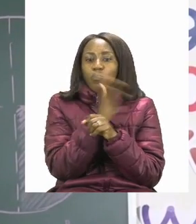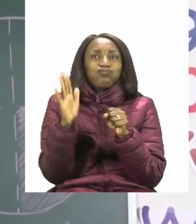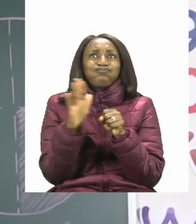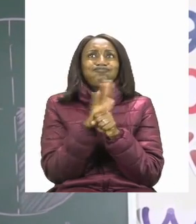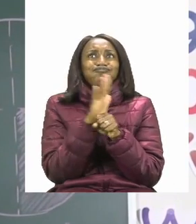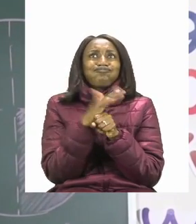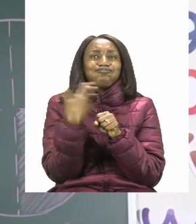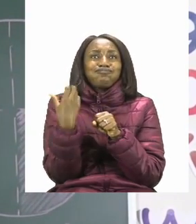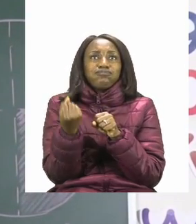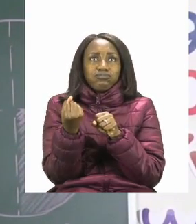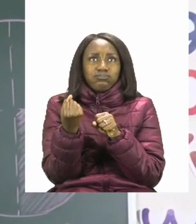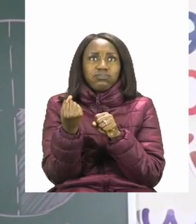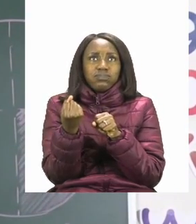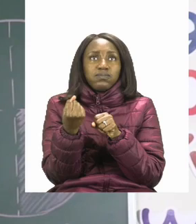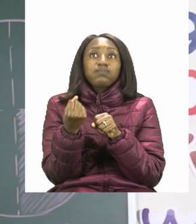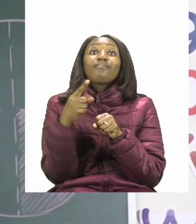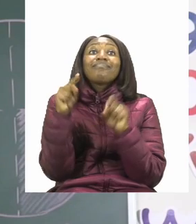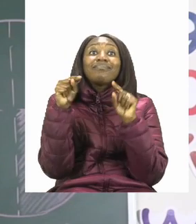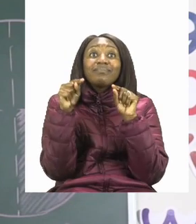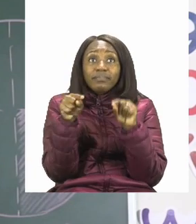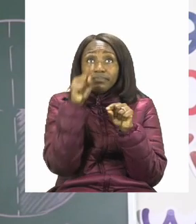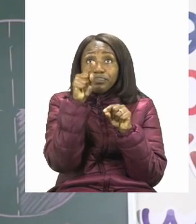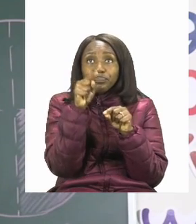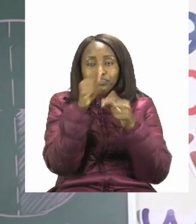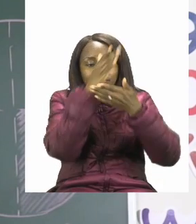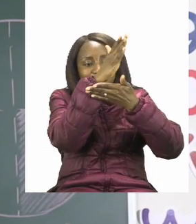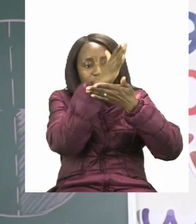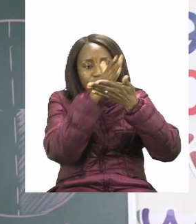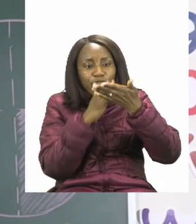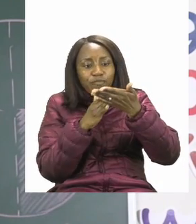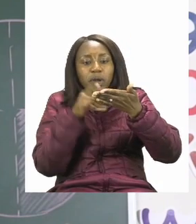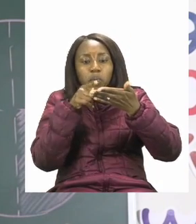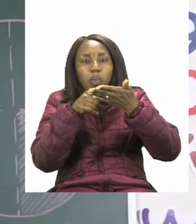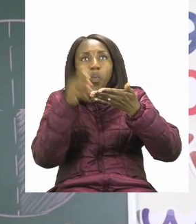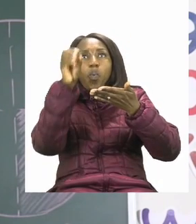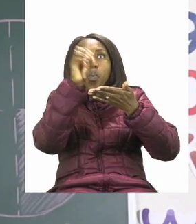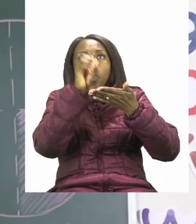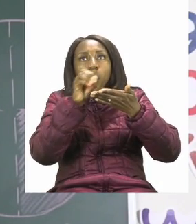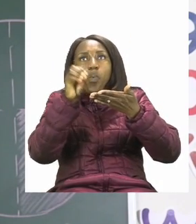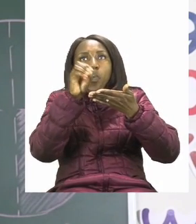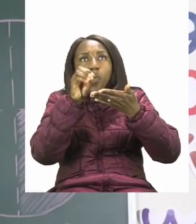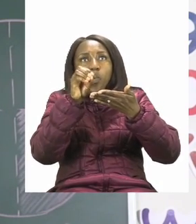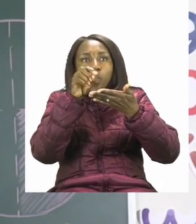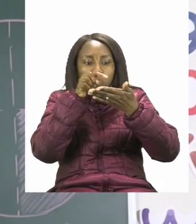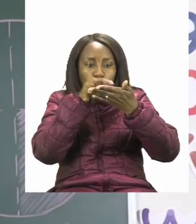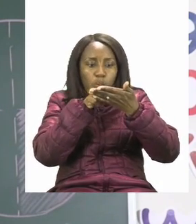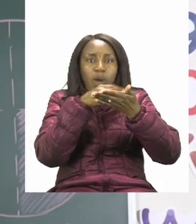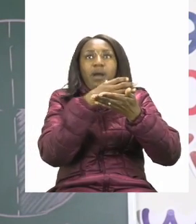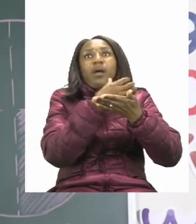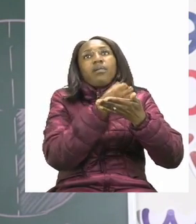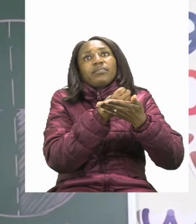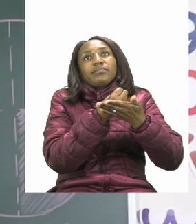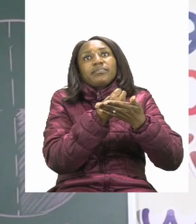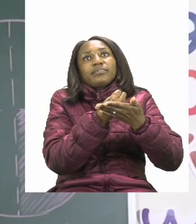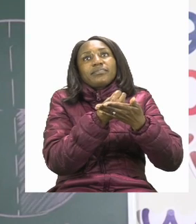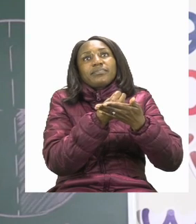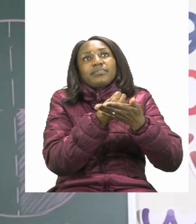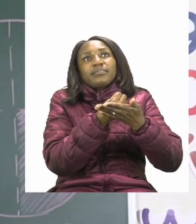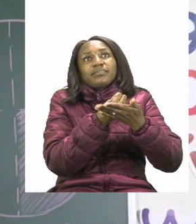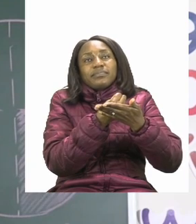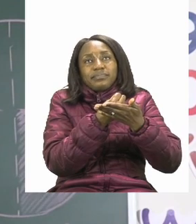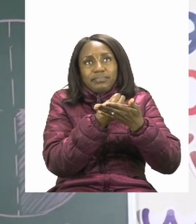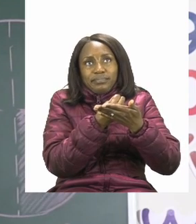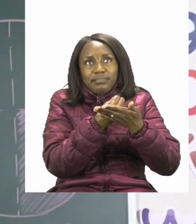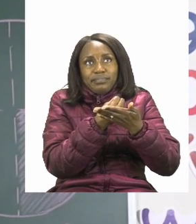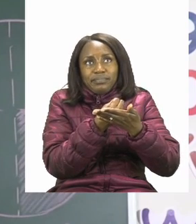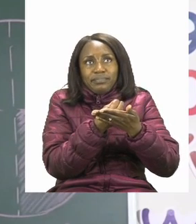one whole. But if we were to only have the side that is colored, this side,